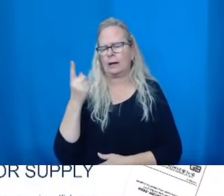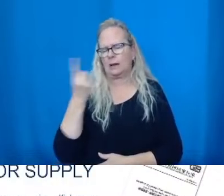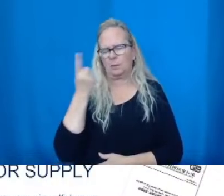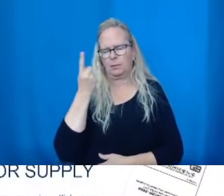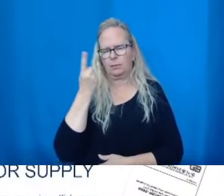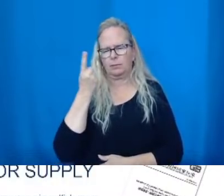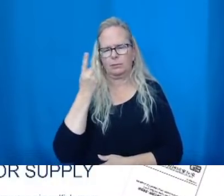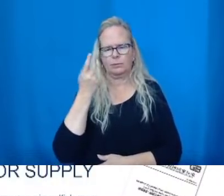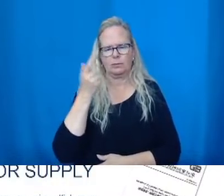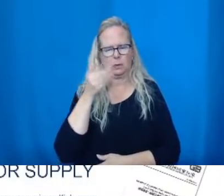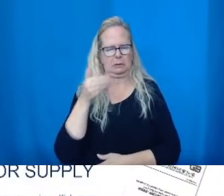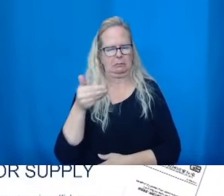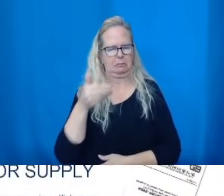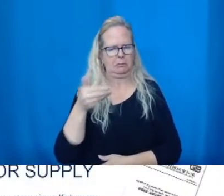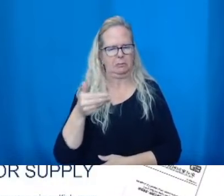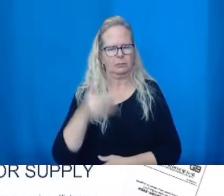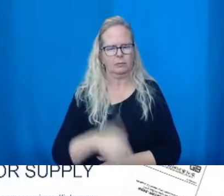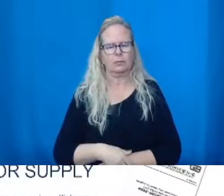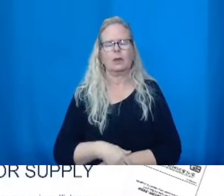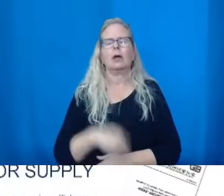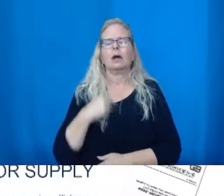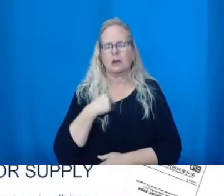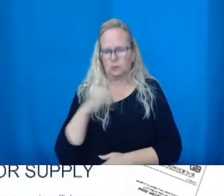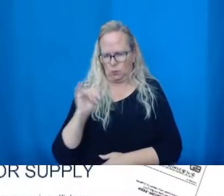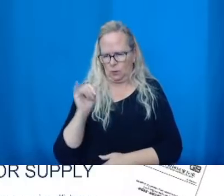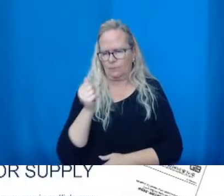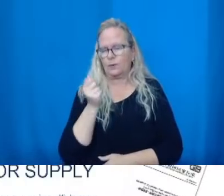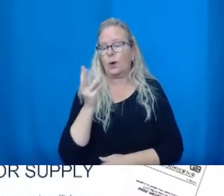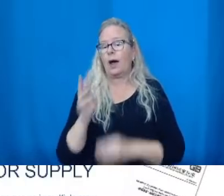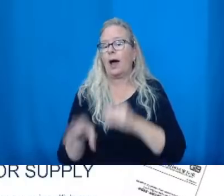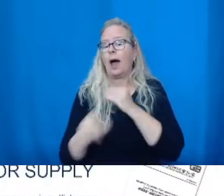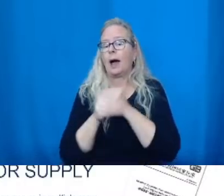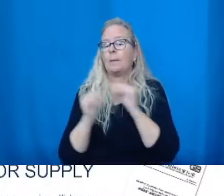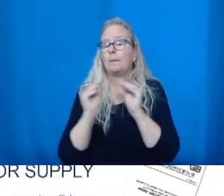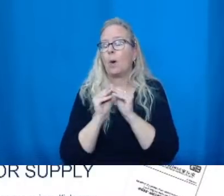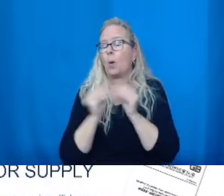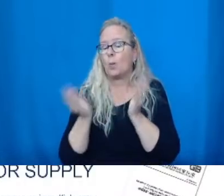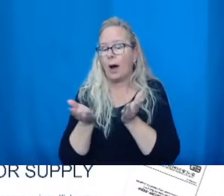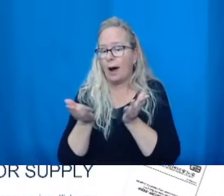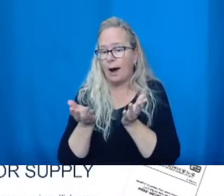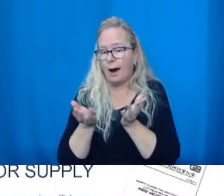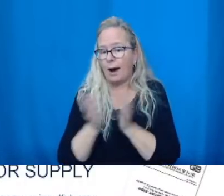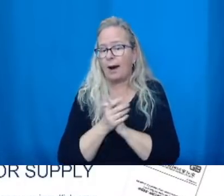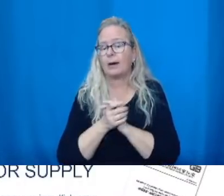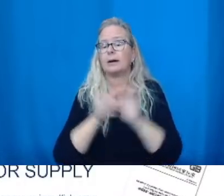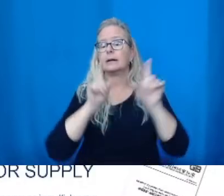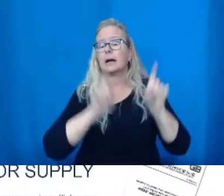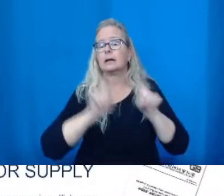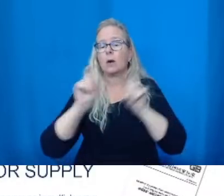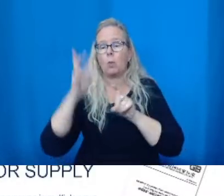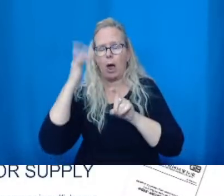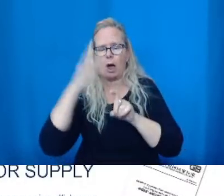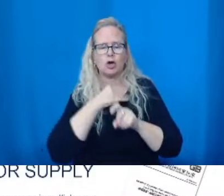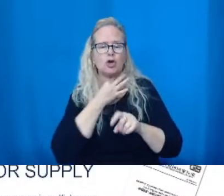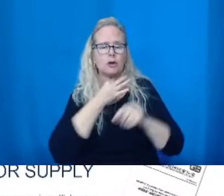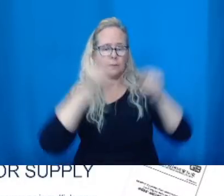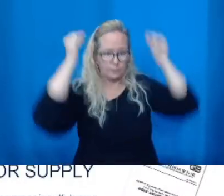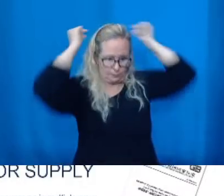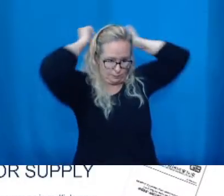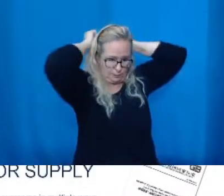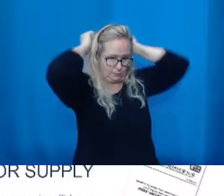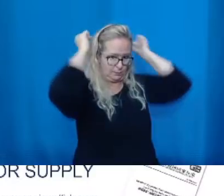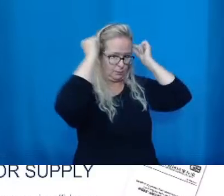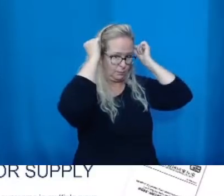say, extra tests on the strap strength to ensure that is adequate. There's actually a shelf life requirement put into the standard